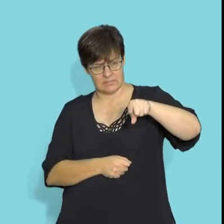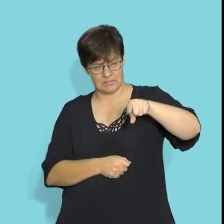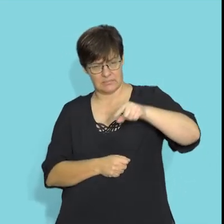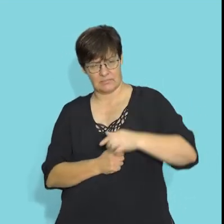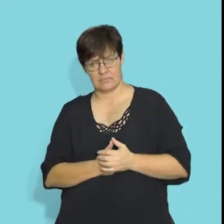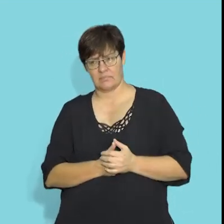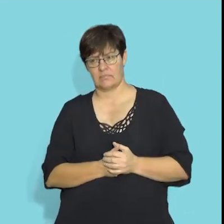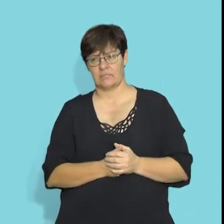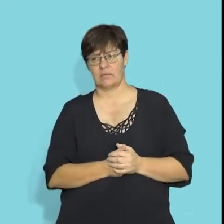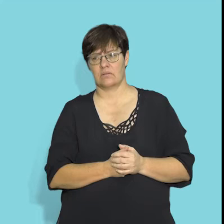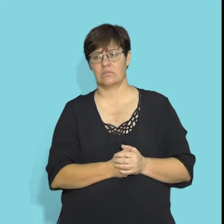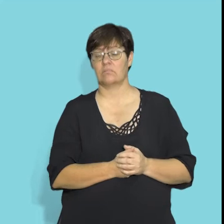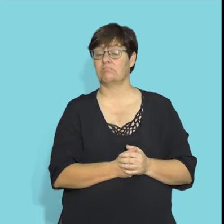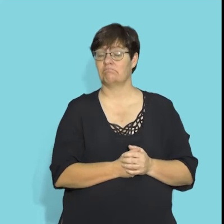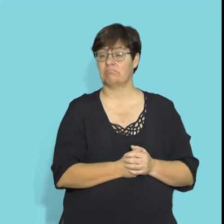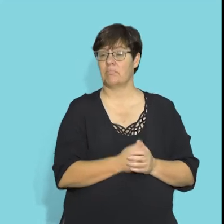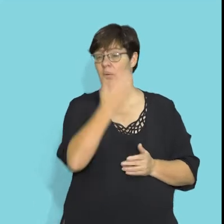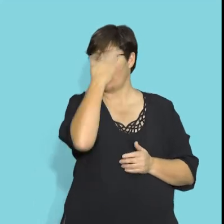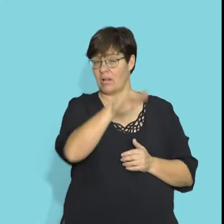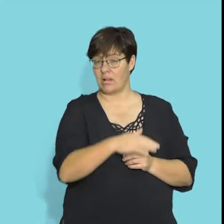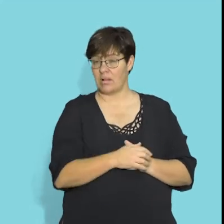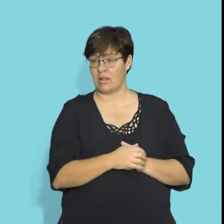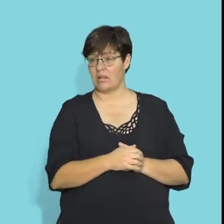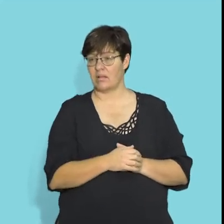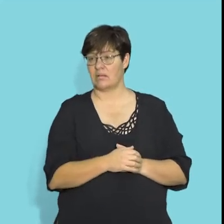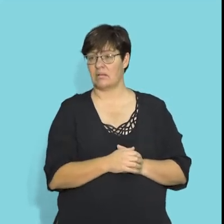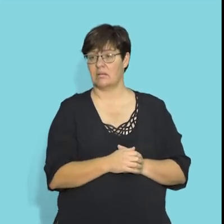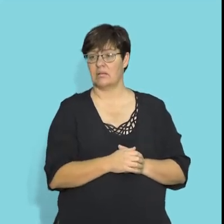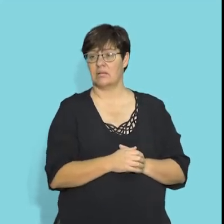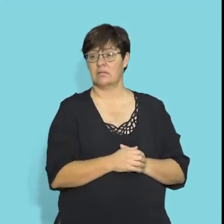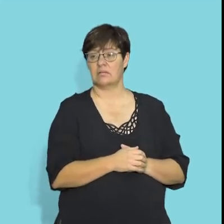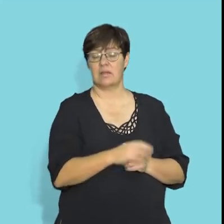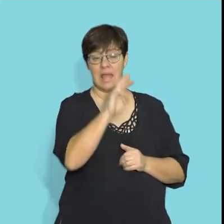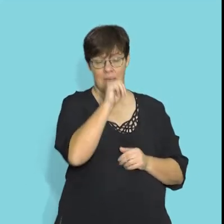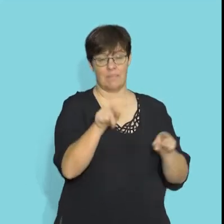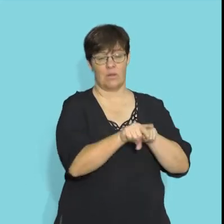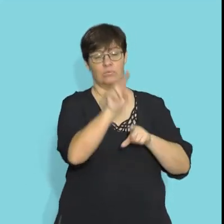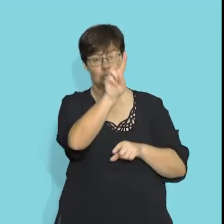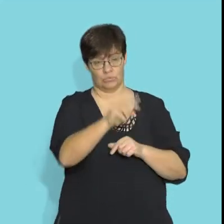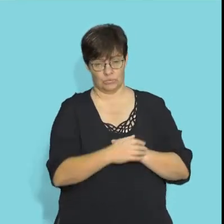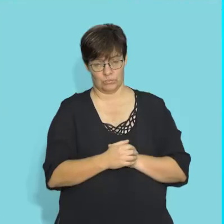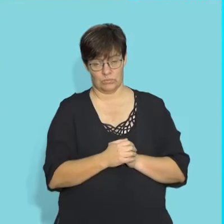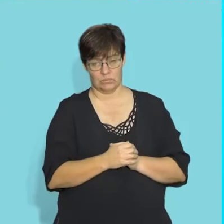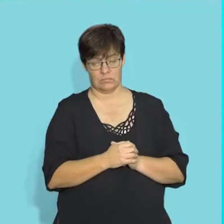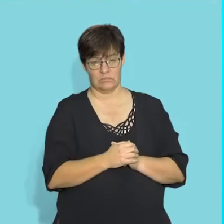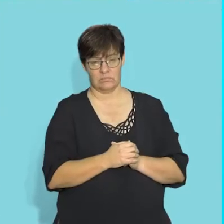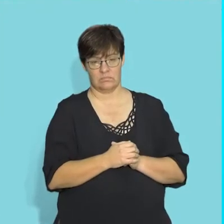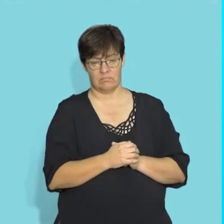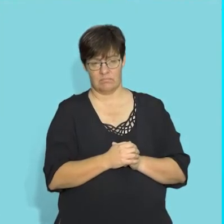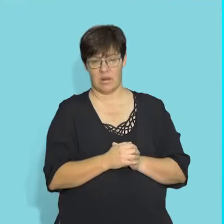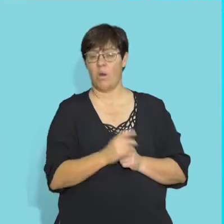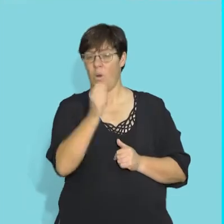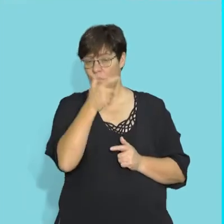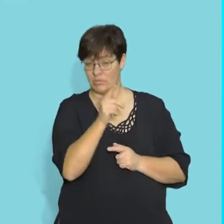be equal to 2. And so I know the gradient is equal to 2. So I'm halfway there.